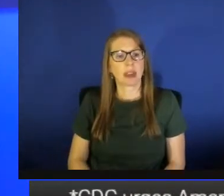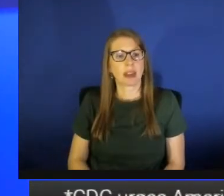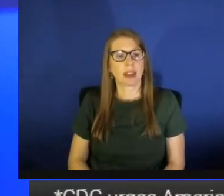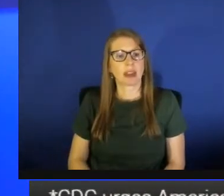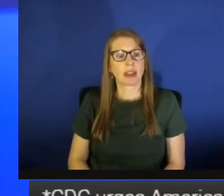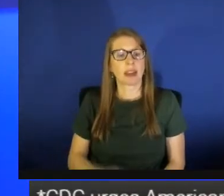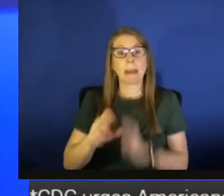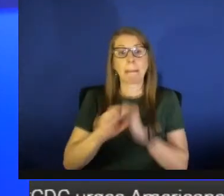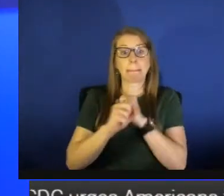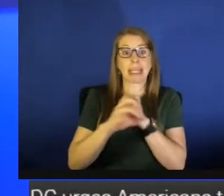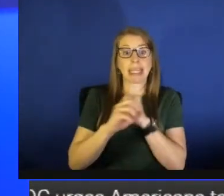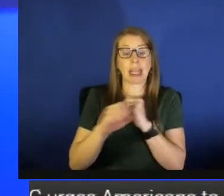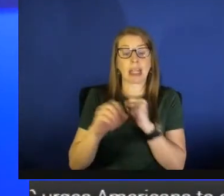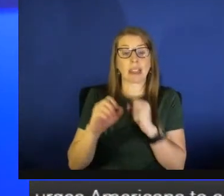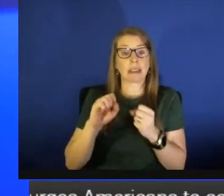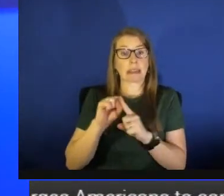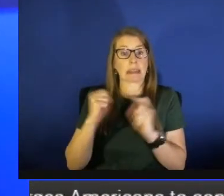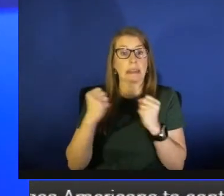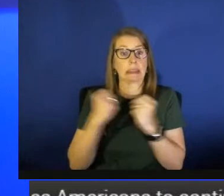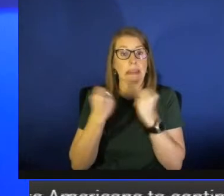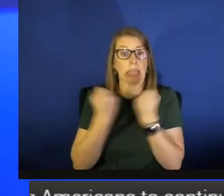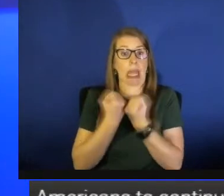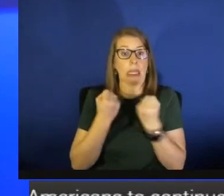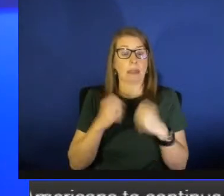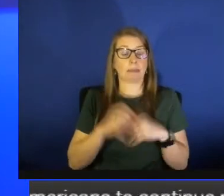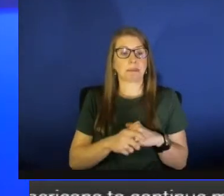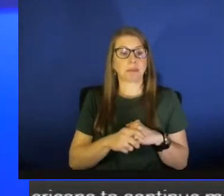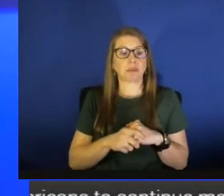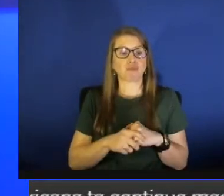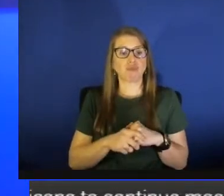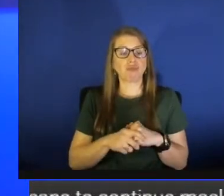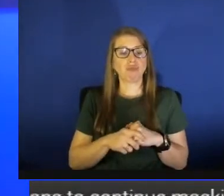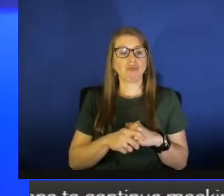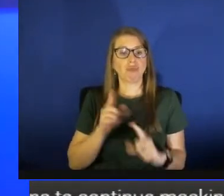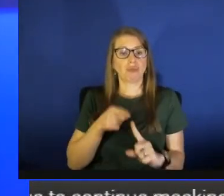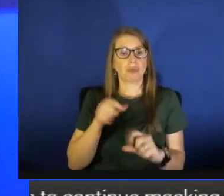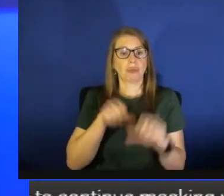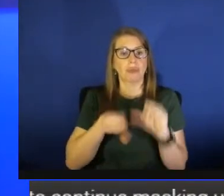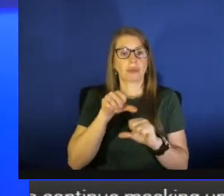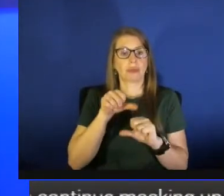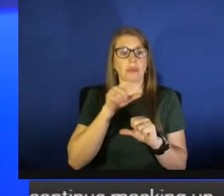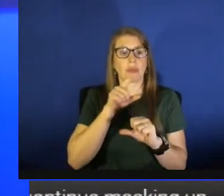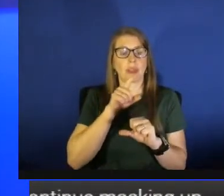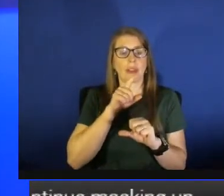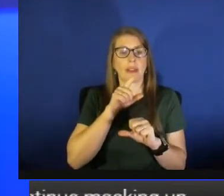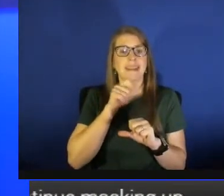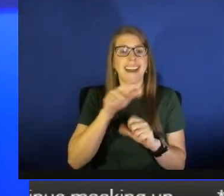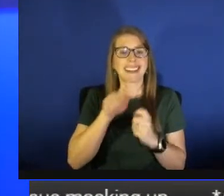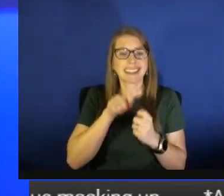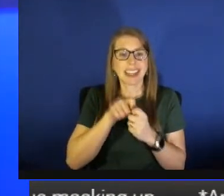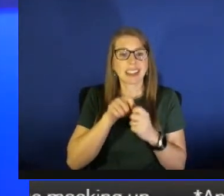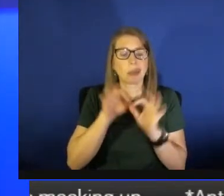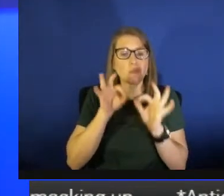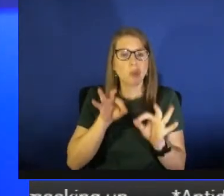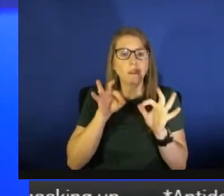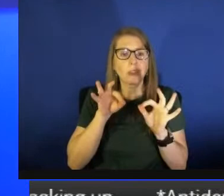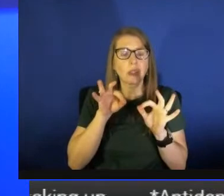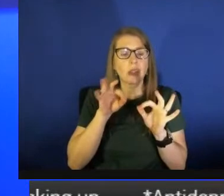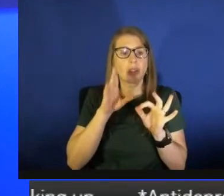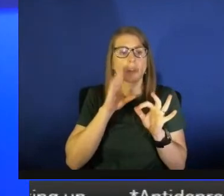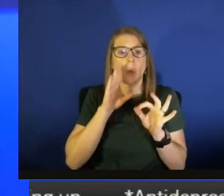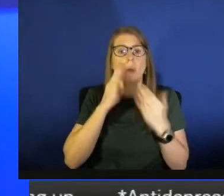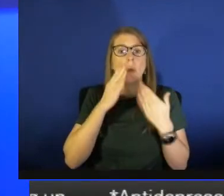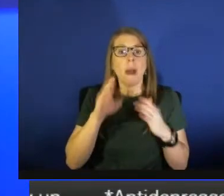think it's society. This pointed out that science is not exact and perfect, that we don't know everything on the front end. This was a disease